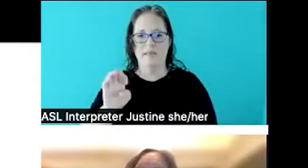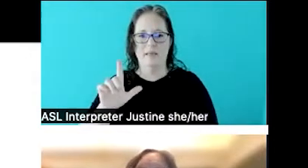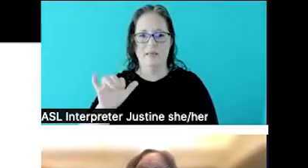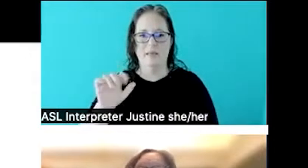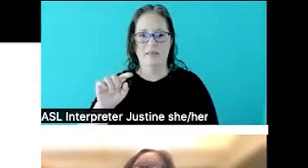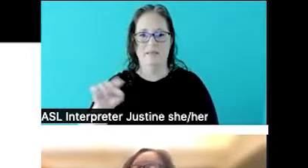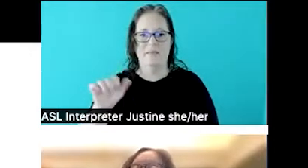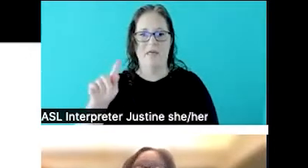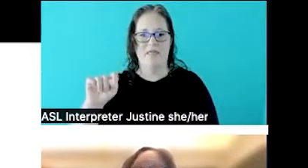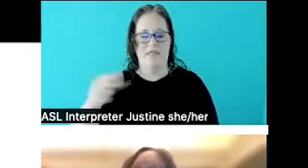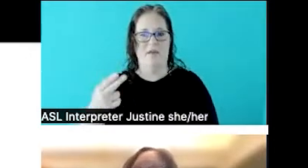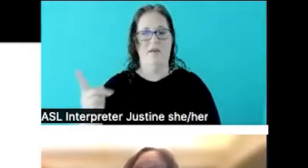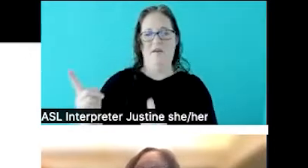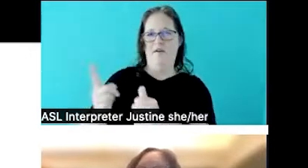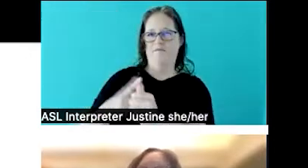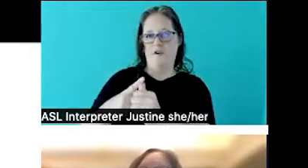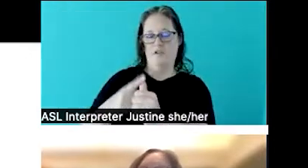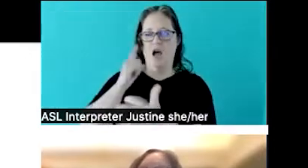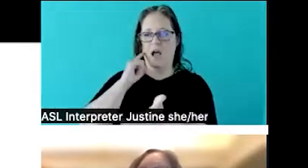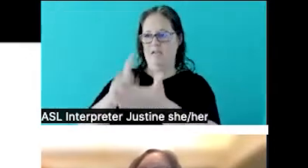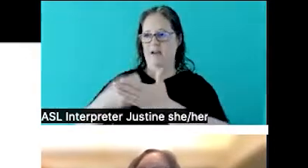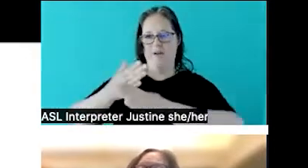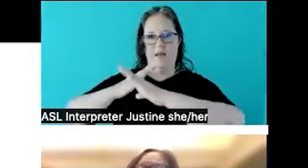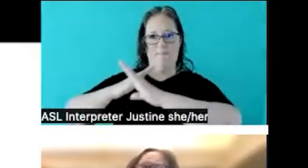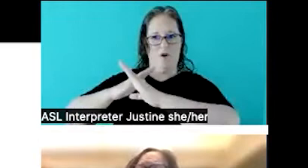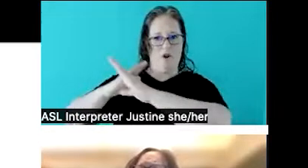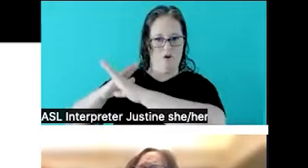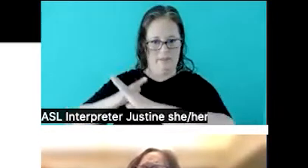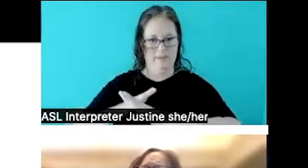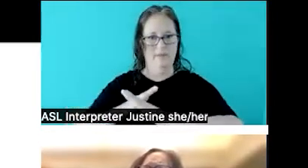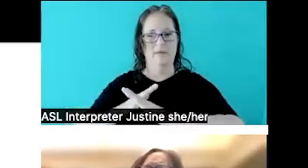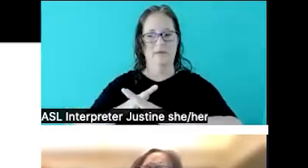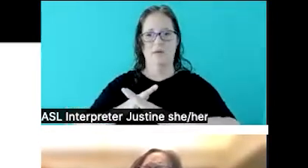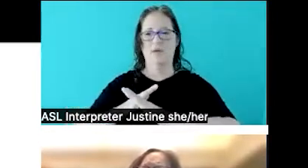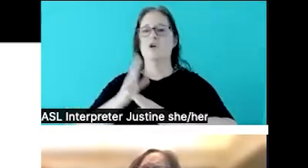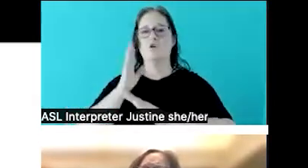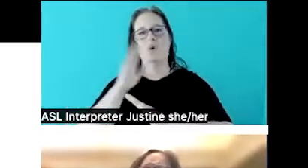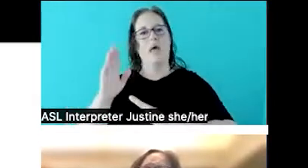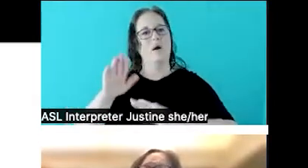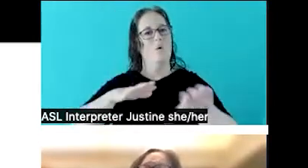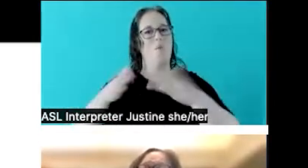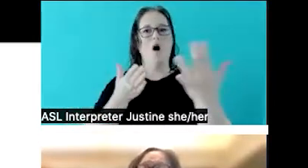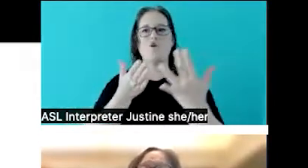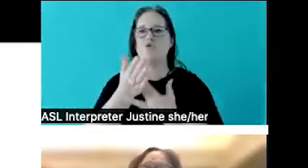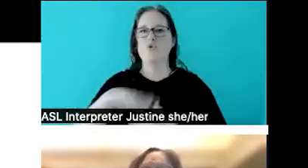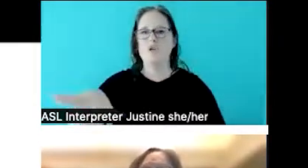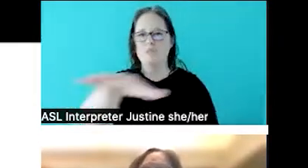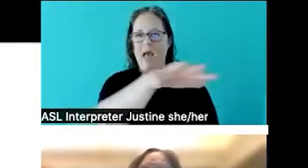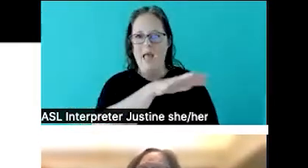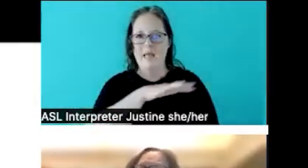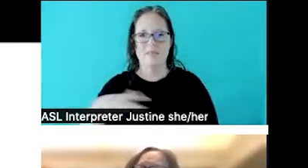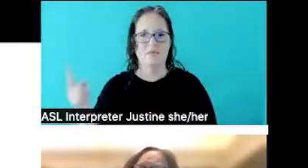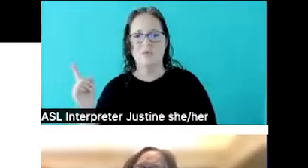barriers. Do a walkthrough of your space. Think about it from different